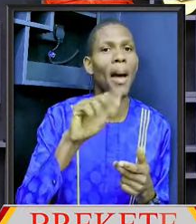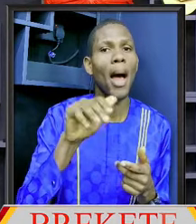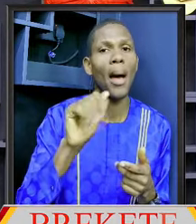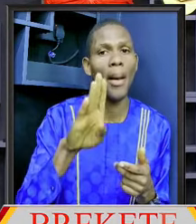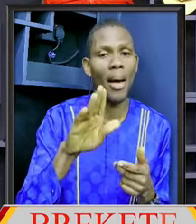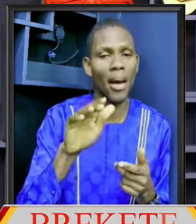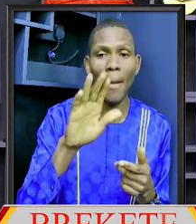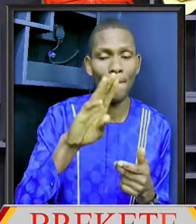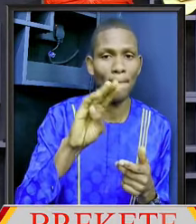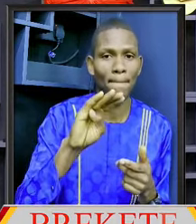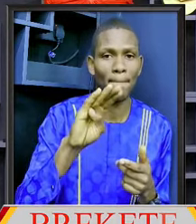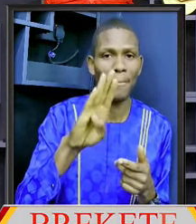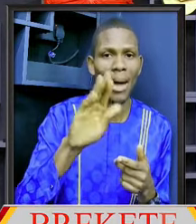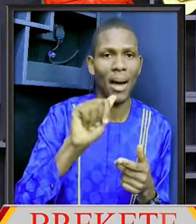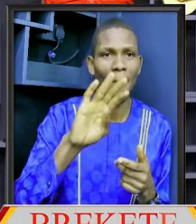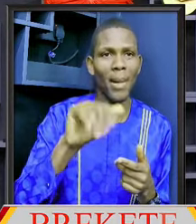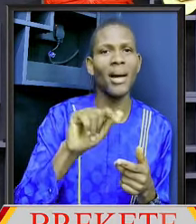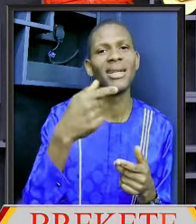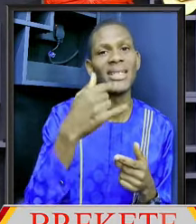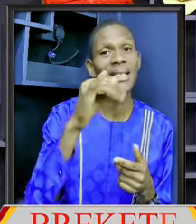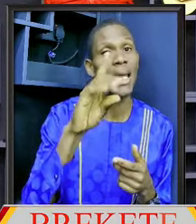Baban, Kida.